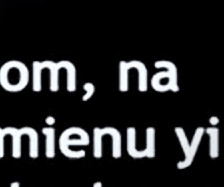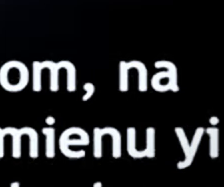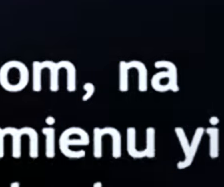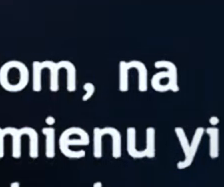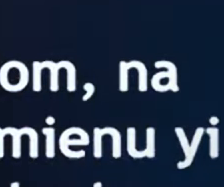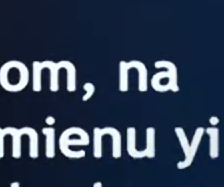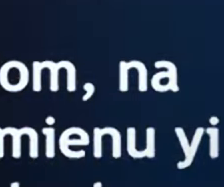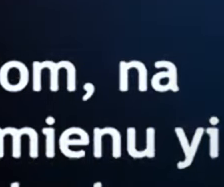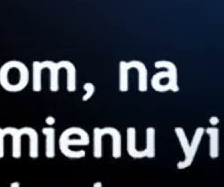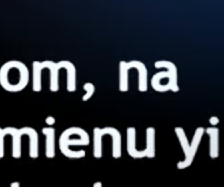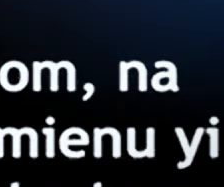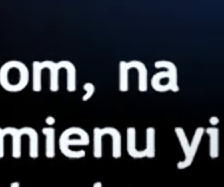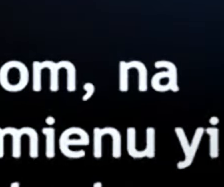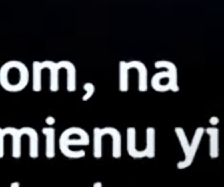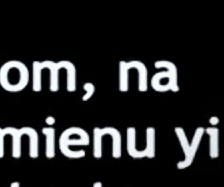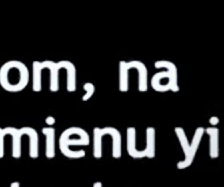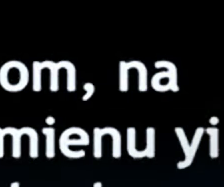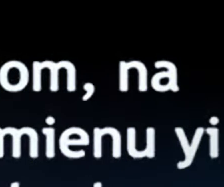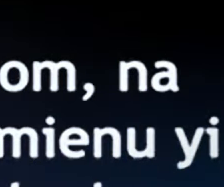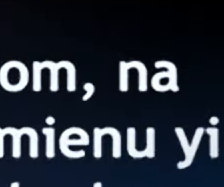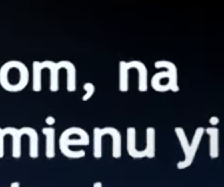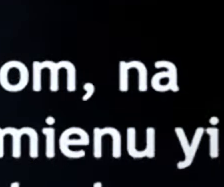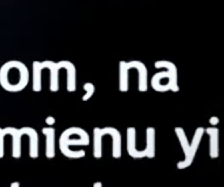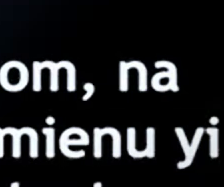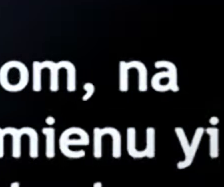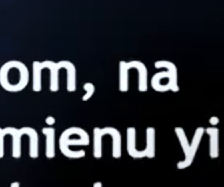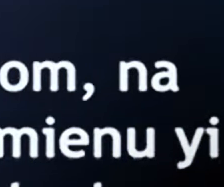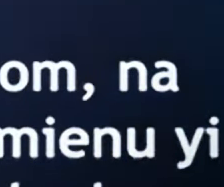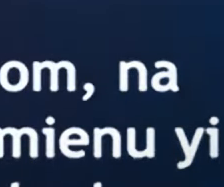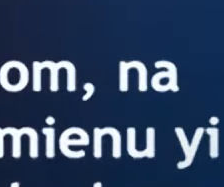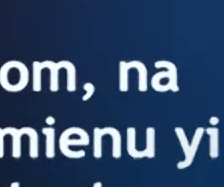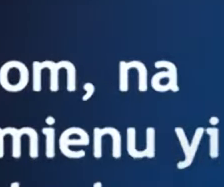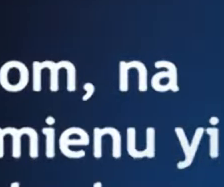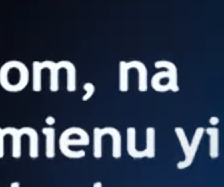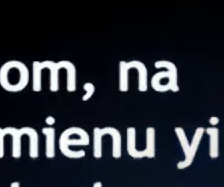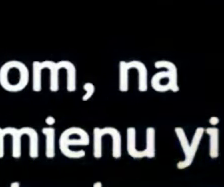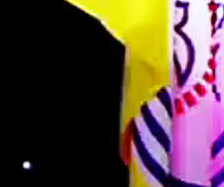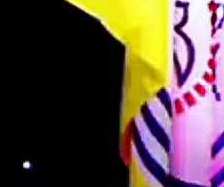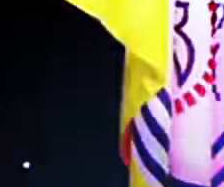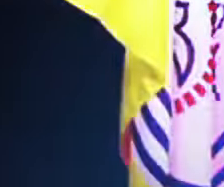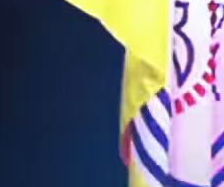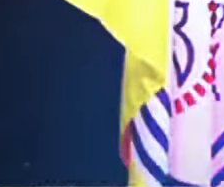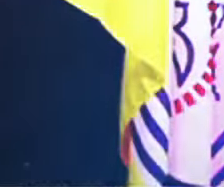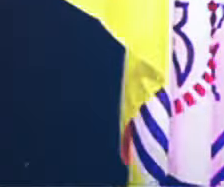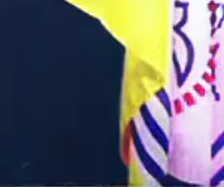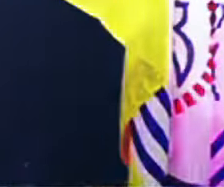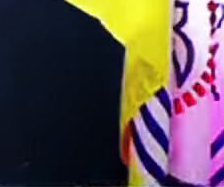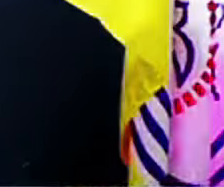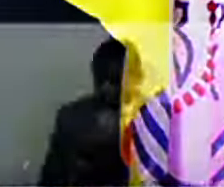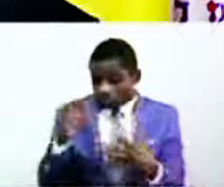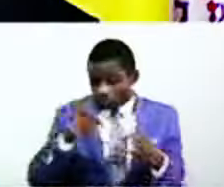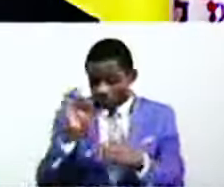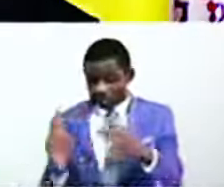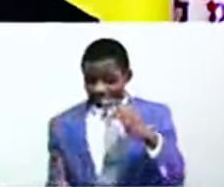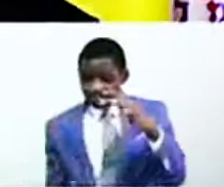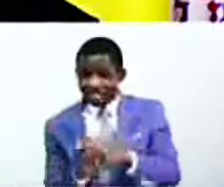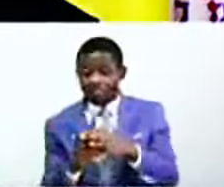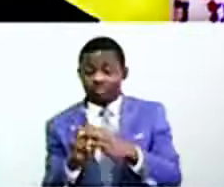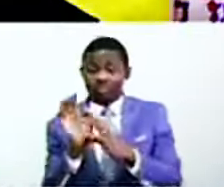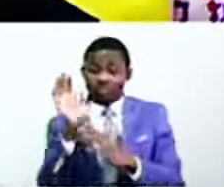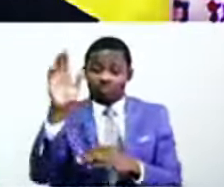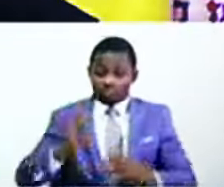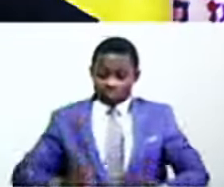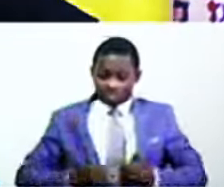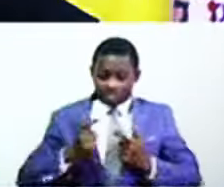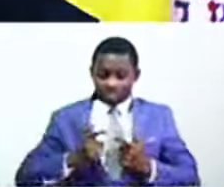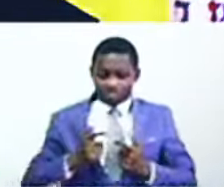the flesh. Now once the Holy Spirit is introduced into your life, the sin nature battles it.